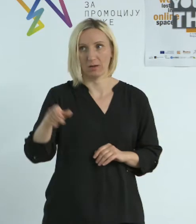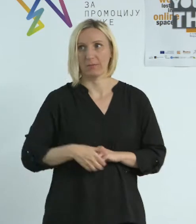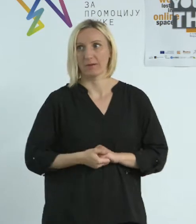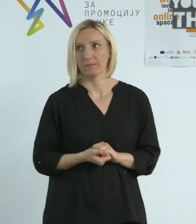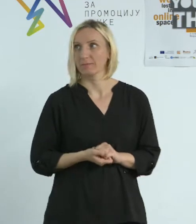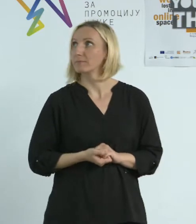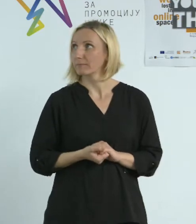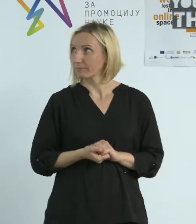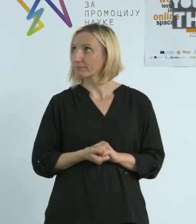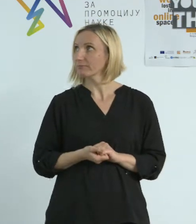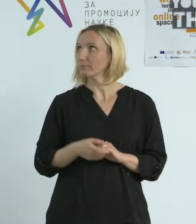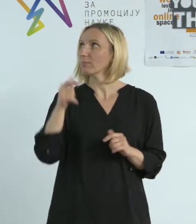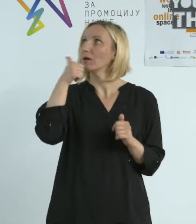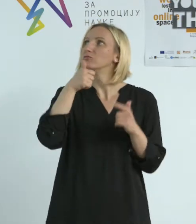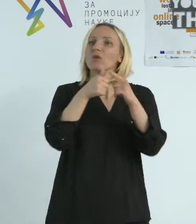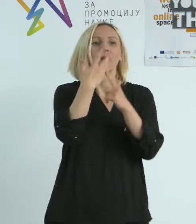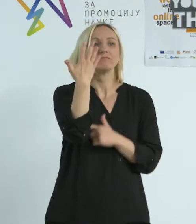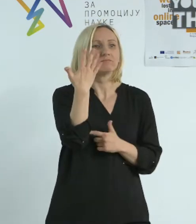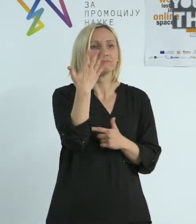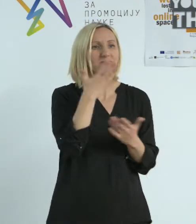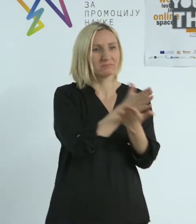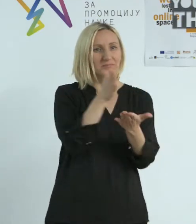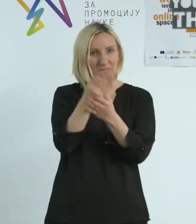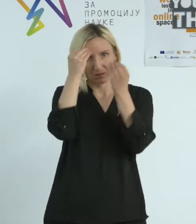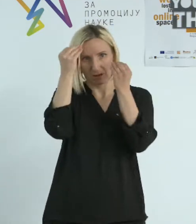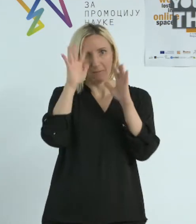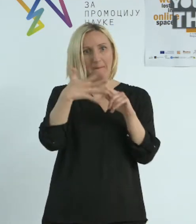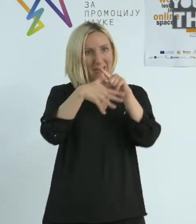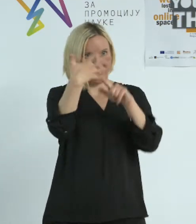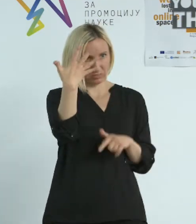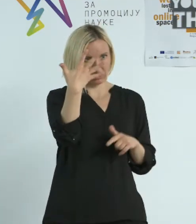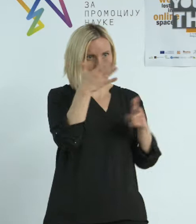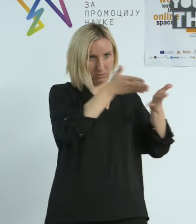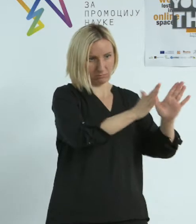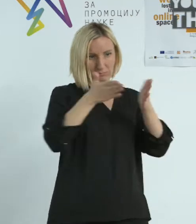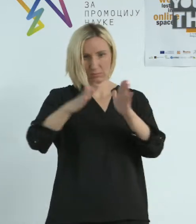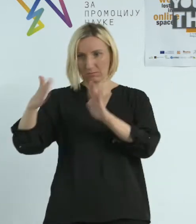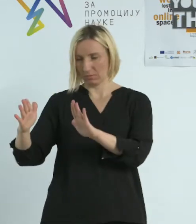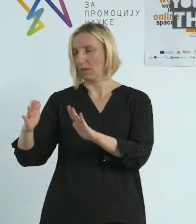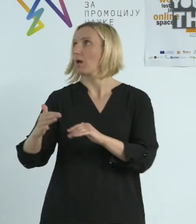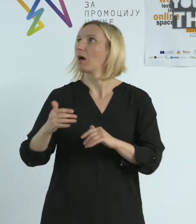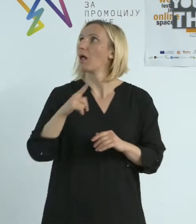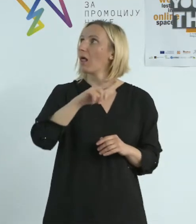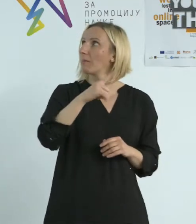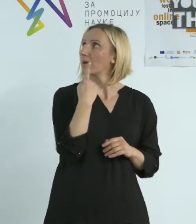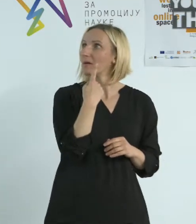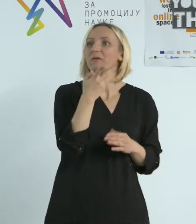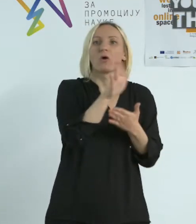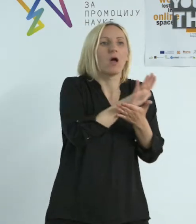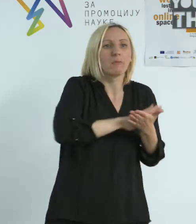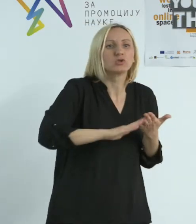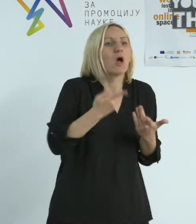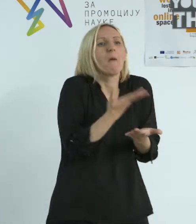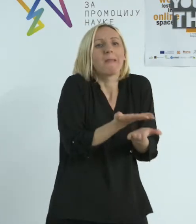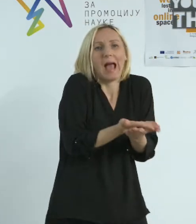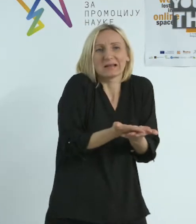The contents that we provided them were divided into 5 modules. First one is an introductory module of the course with the basic information